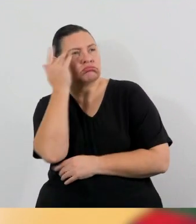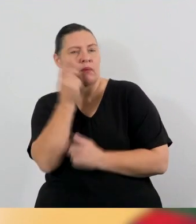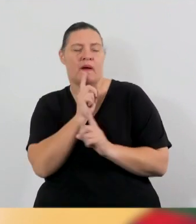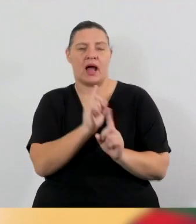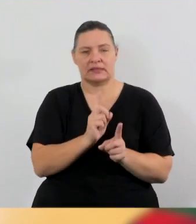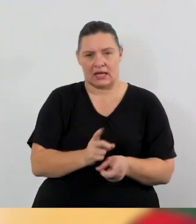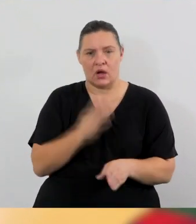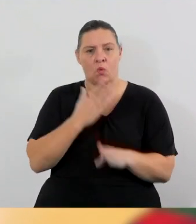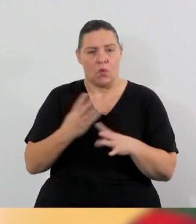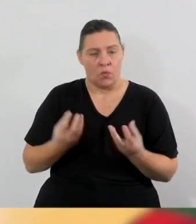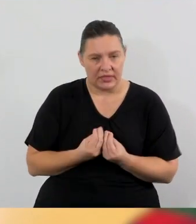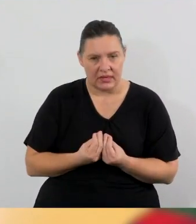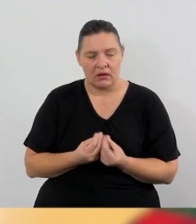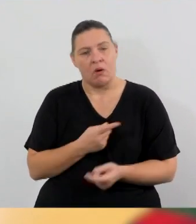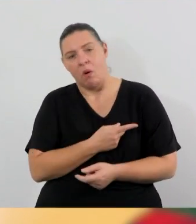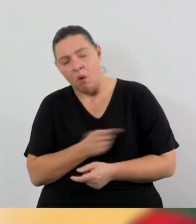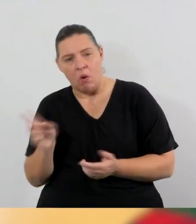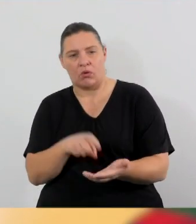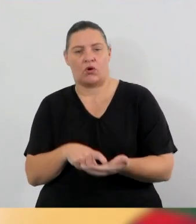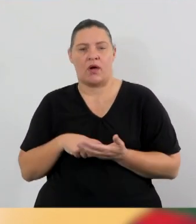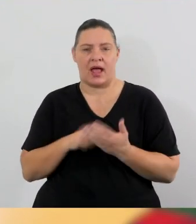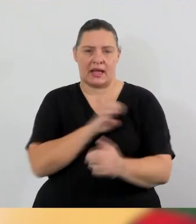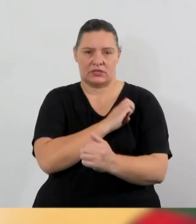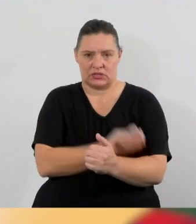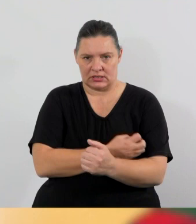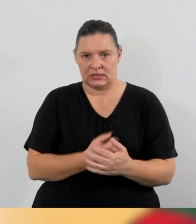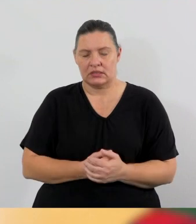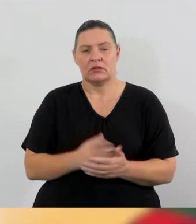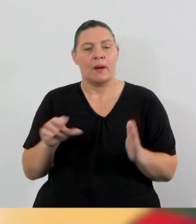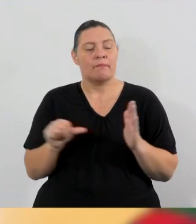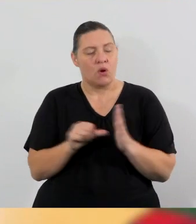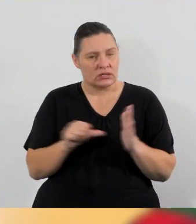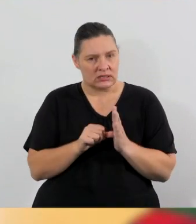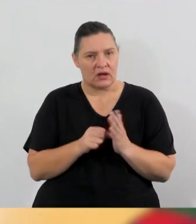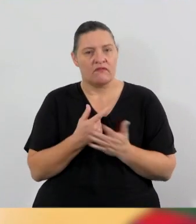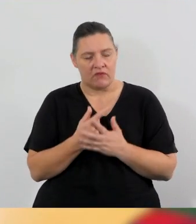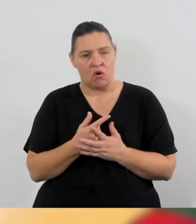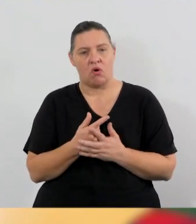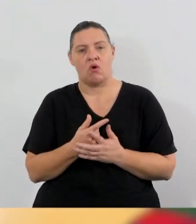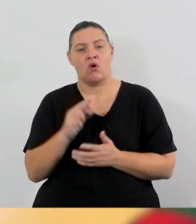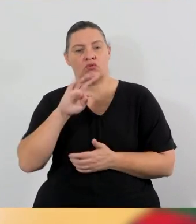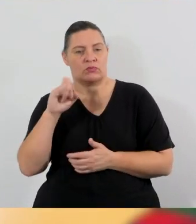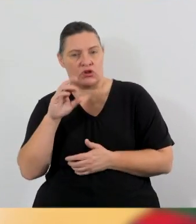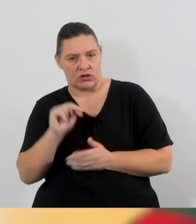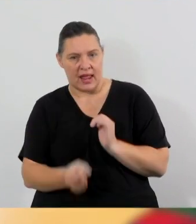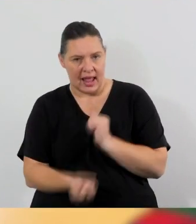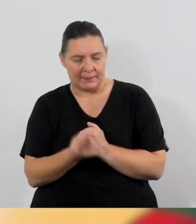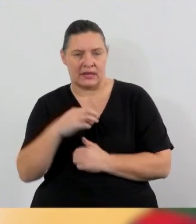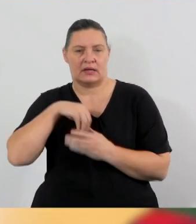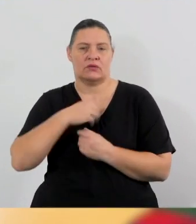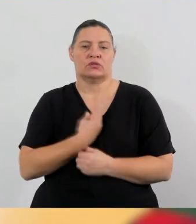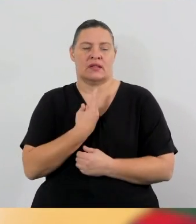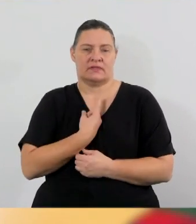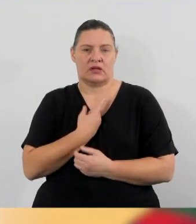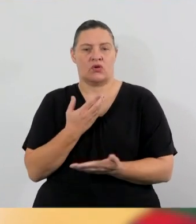thinking about the answers and working with me, all of that requires energy. So it is very important for respiration to take place in your cells